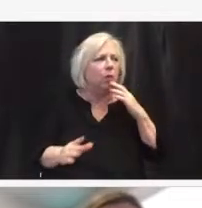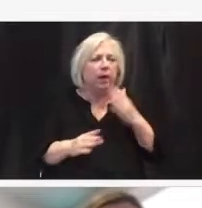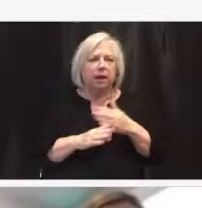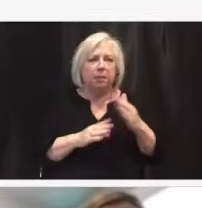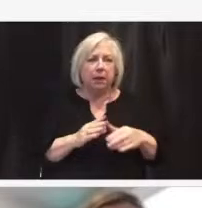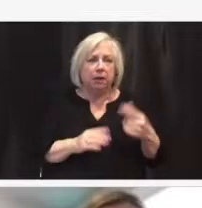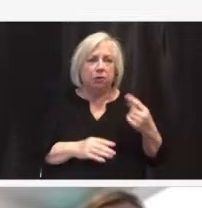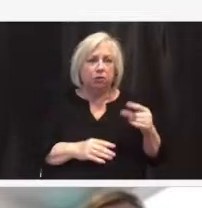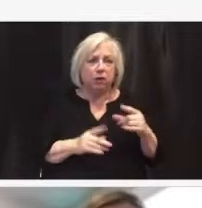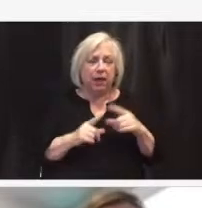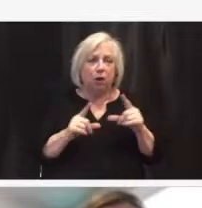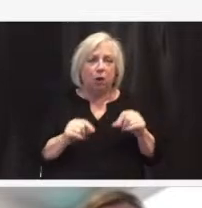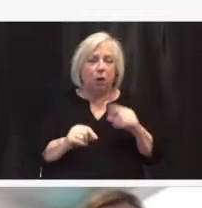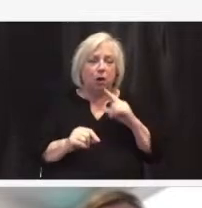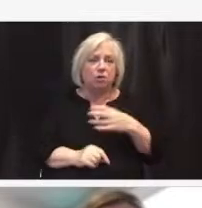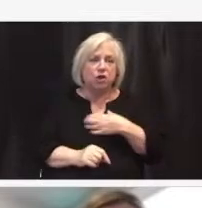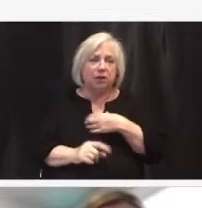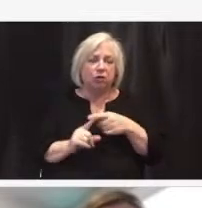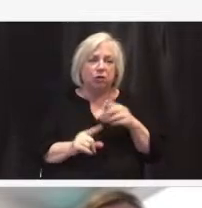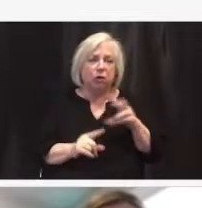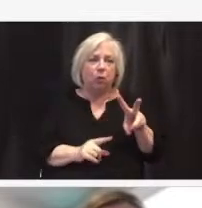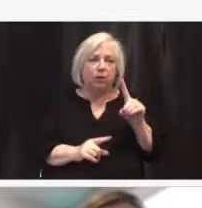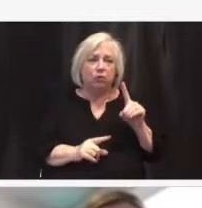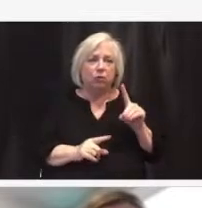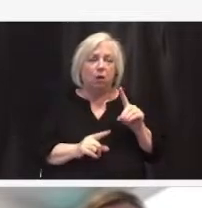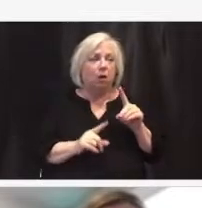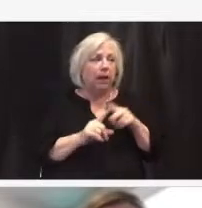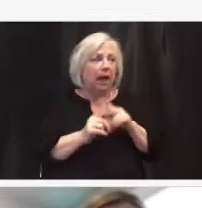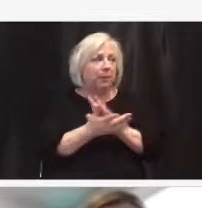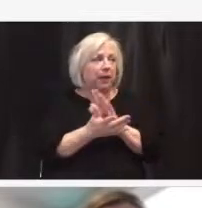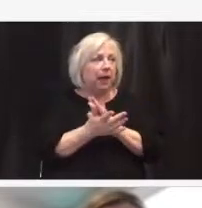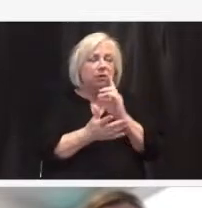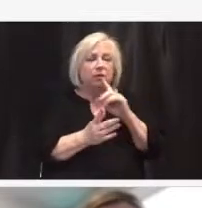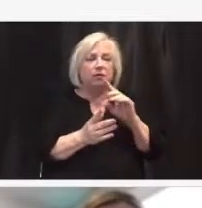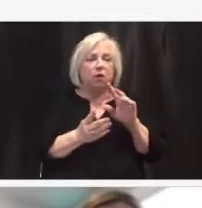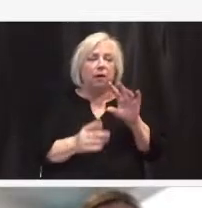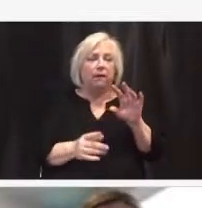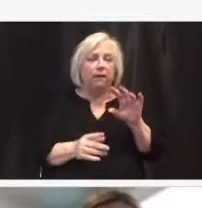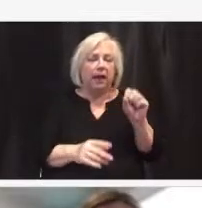card as objection to the withdrawal application for file